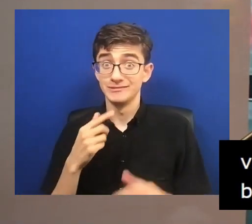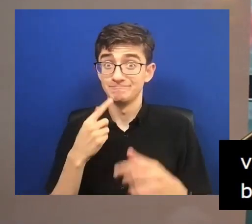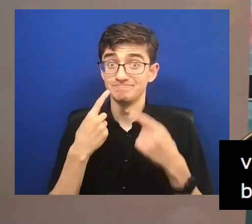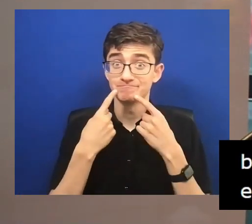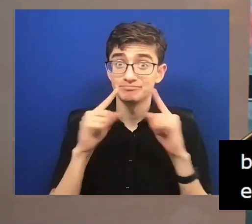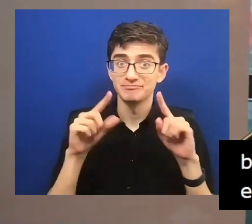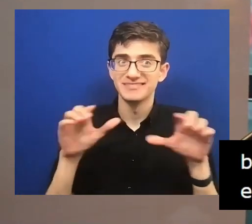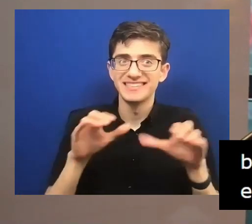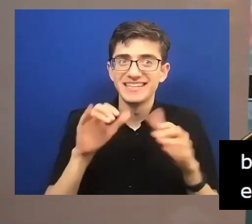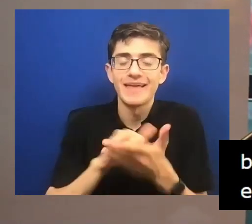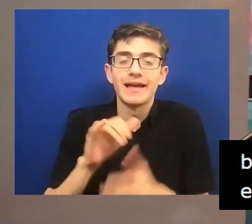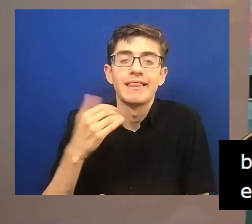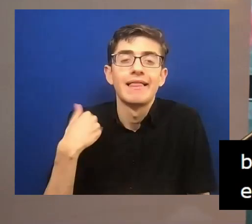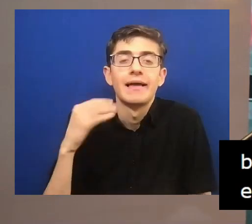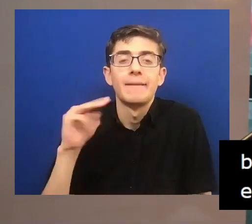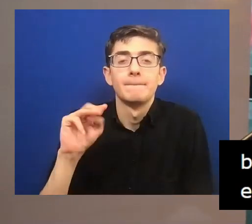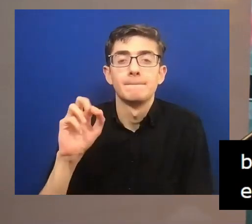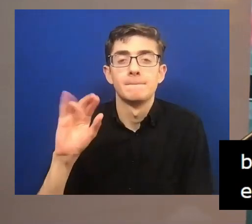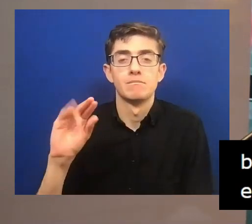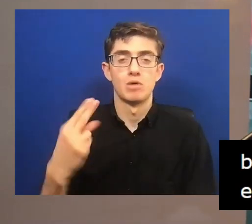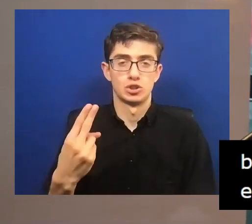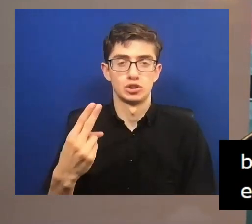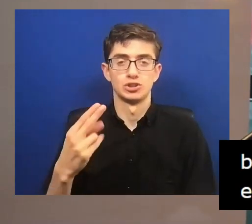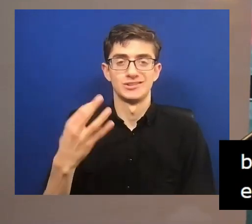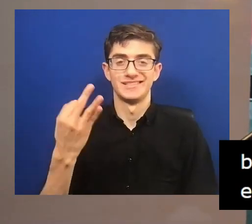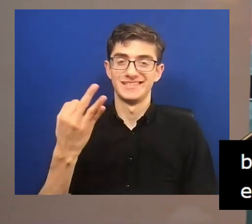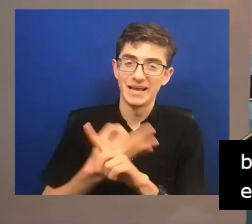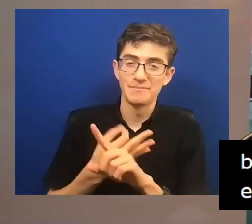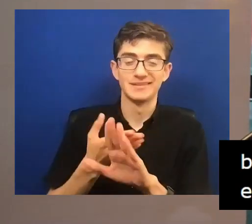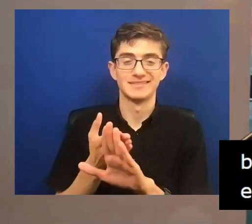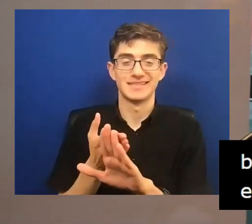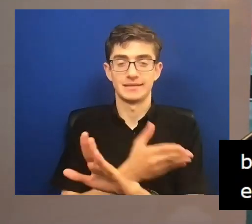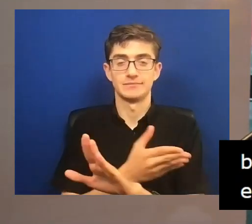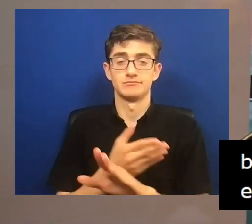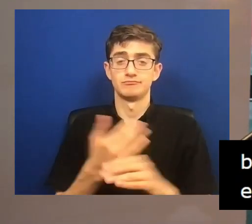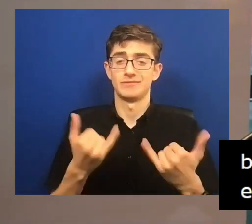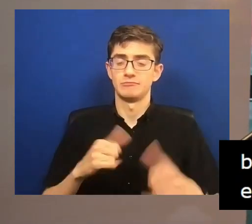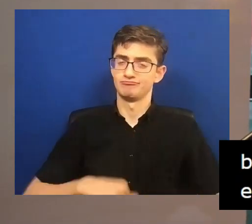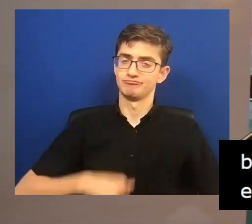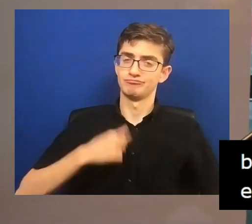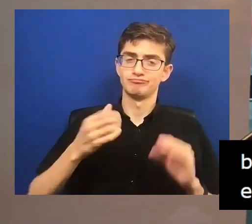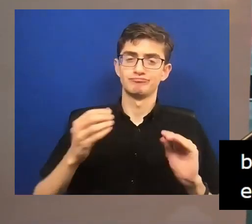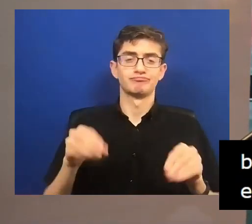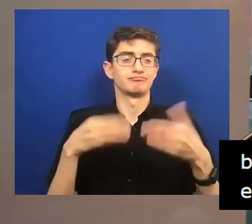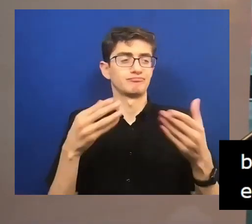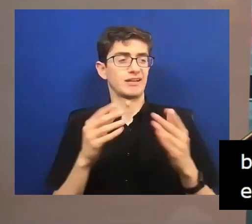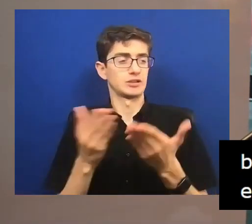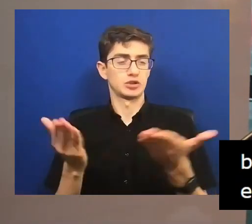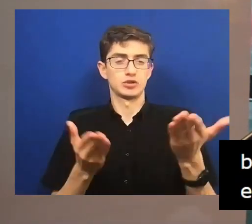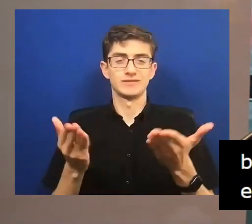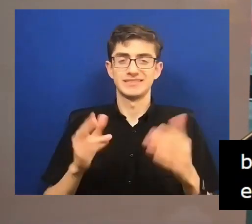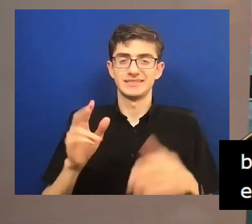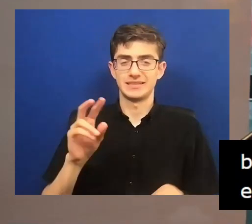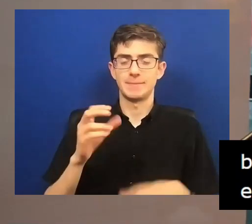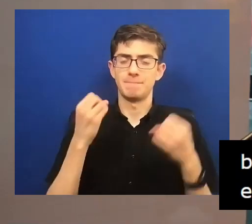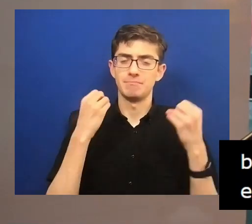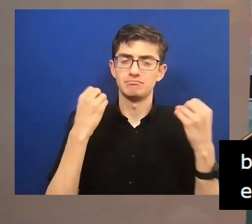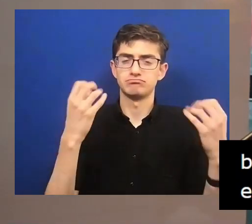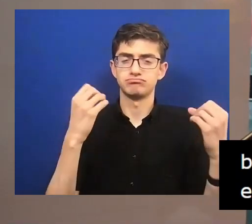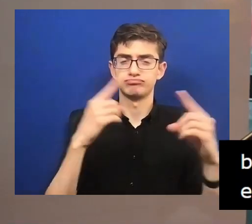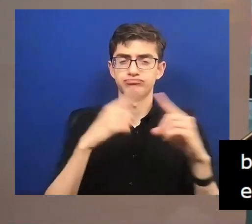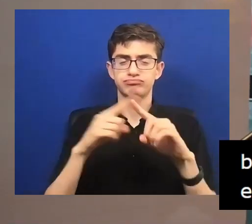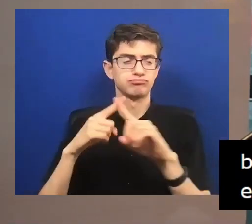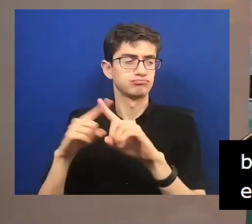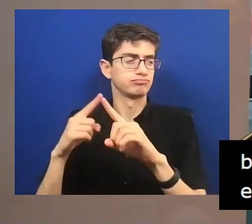Today, we proudly offer services to residents at 202 developments, including Queensbridge, the nation's largest public housing